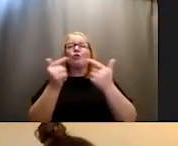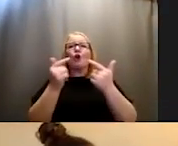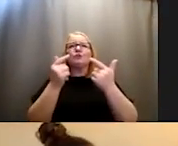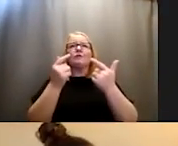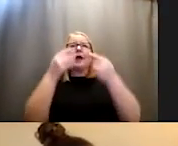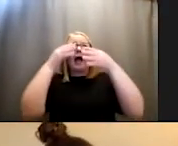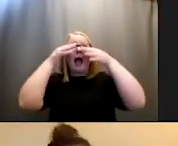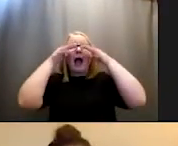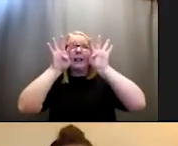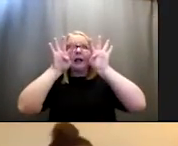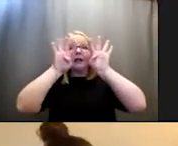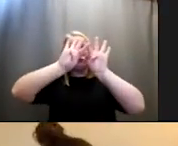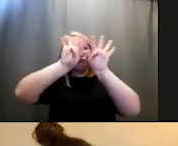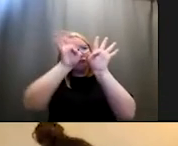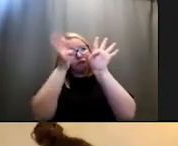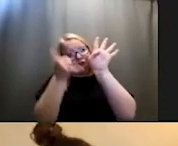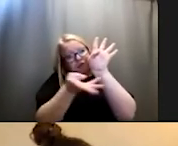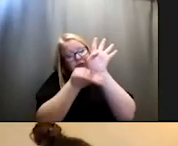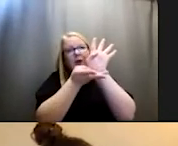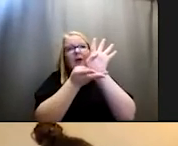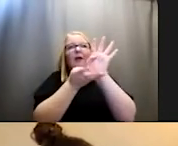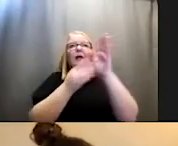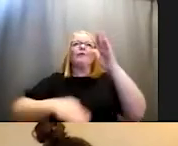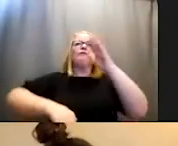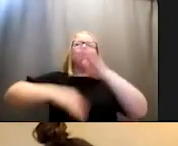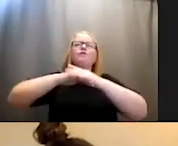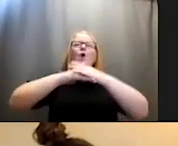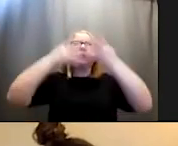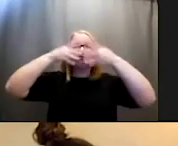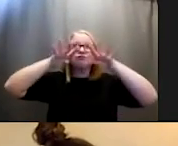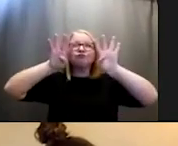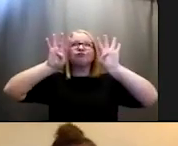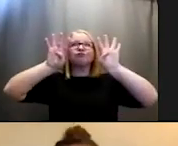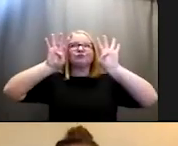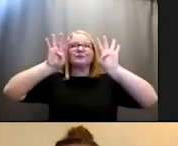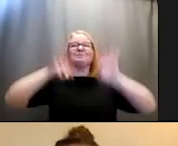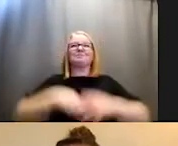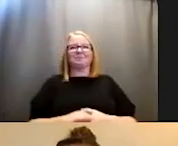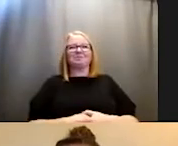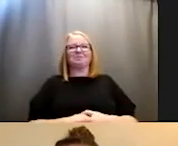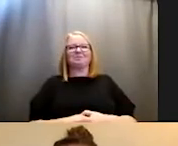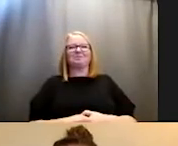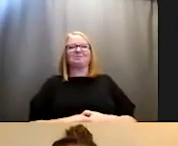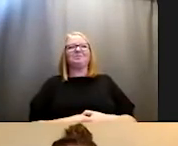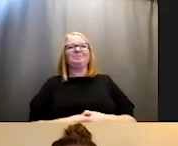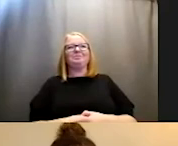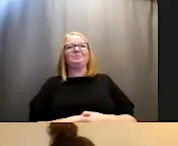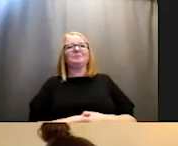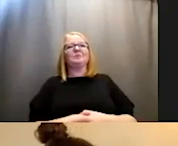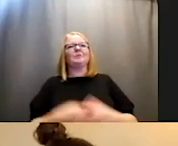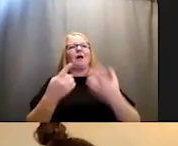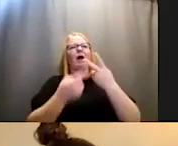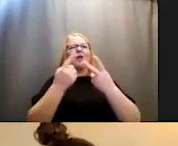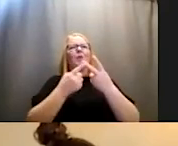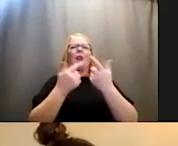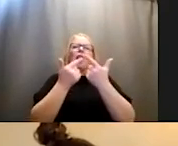get the full 1960s full lash look. And my favourite is this one bottom right called Loads of